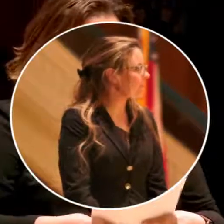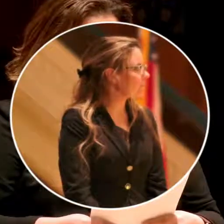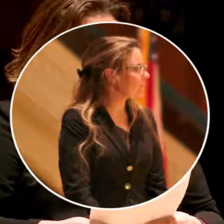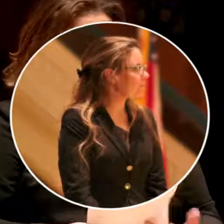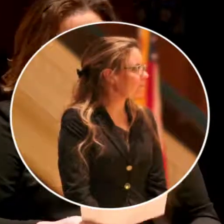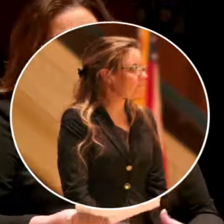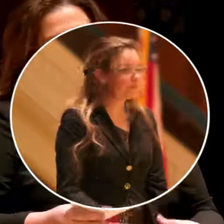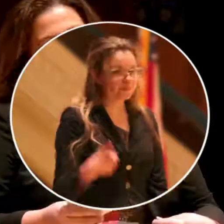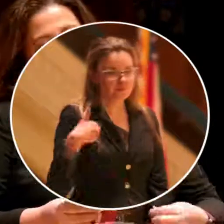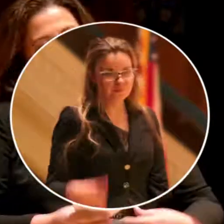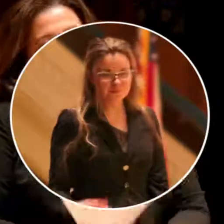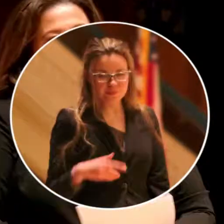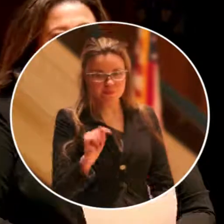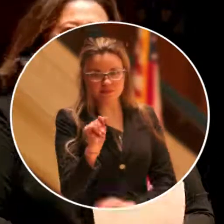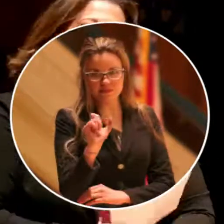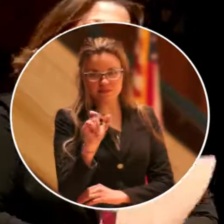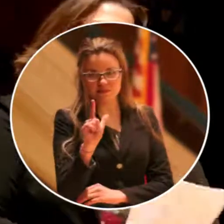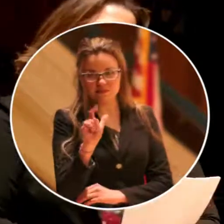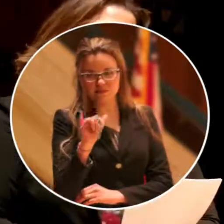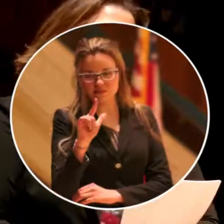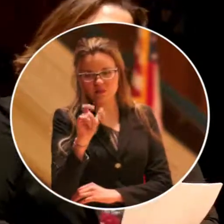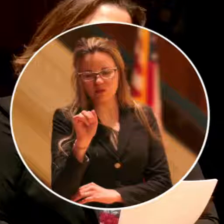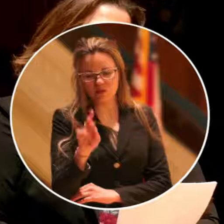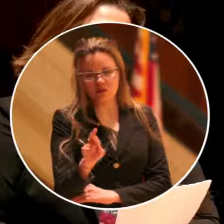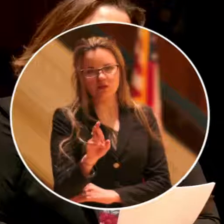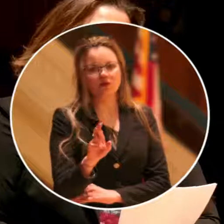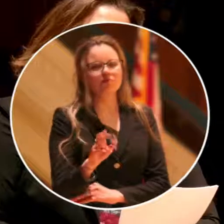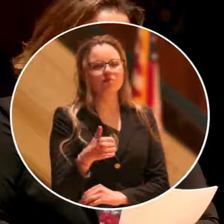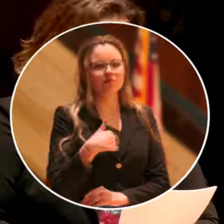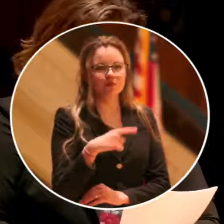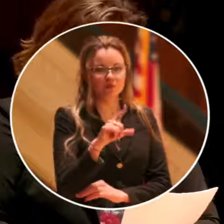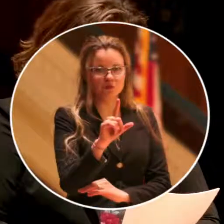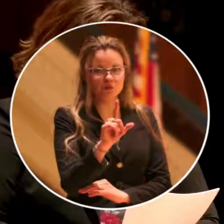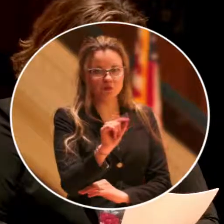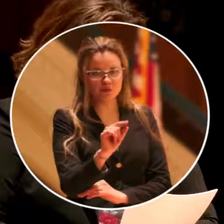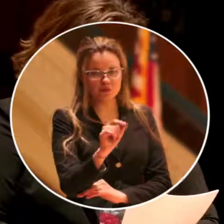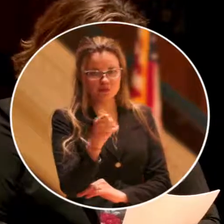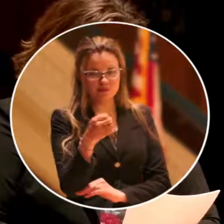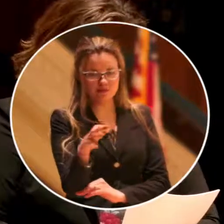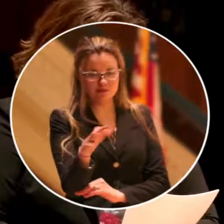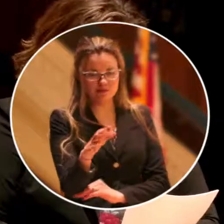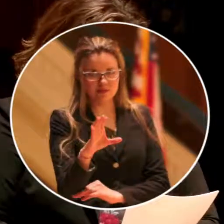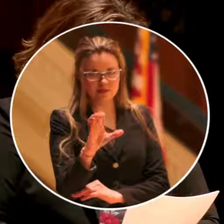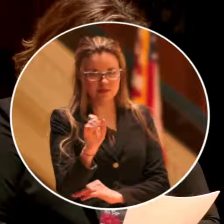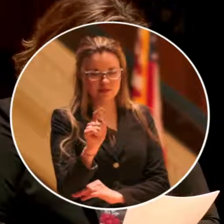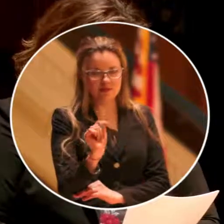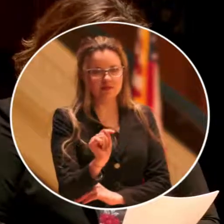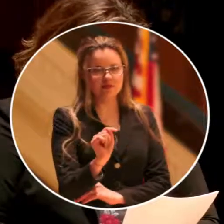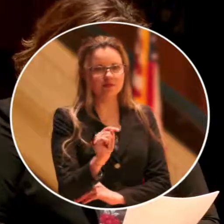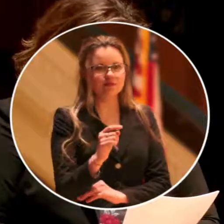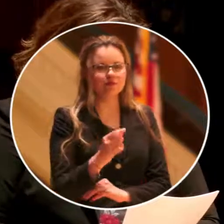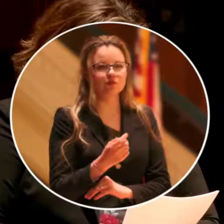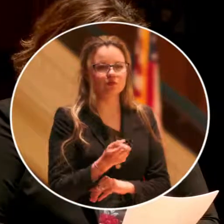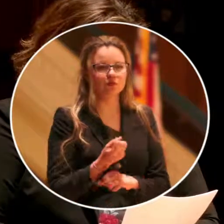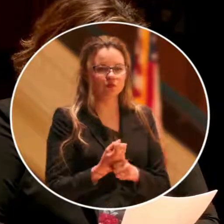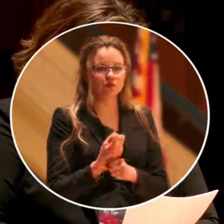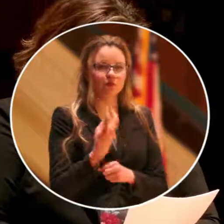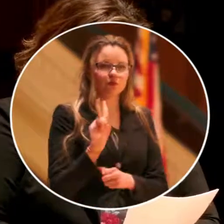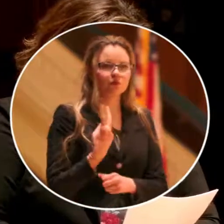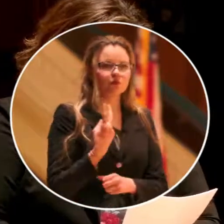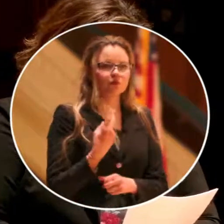I am Taylor Torrance, and I was in the 2019 cast, and I have been a producer for the last 2